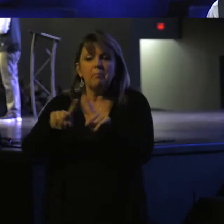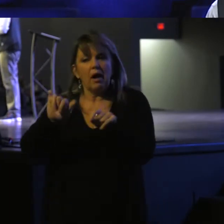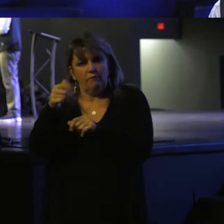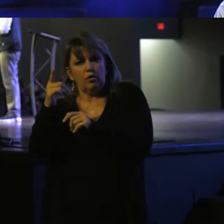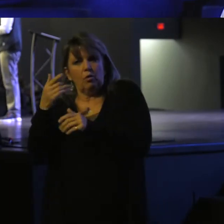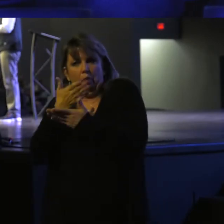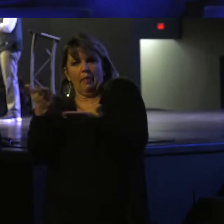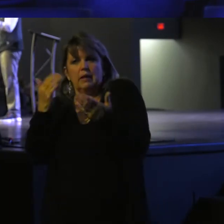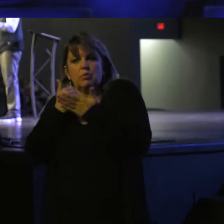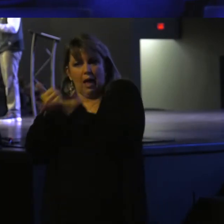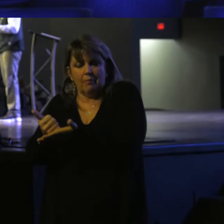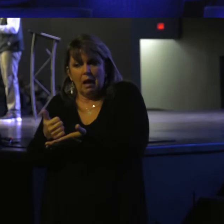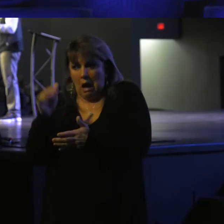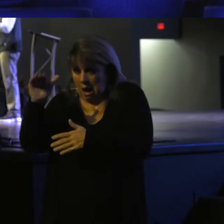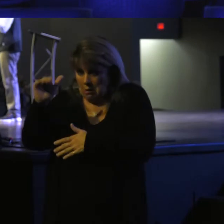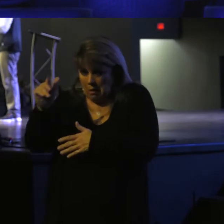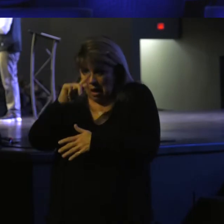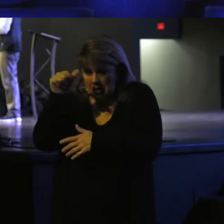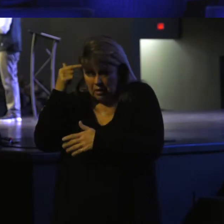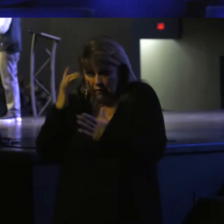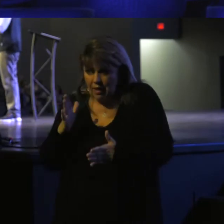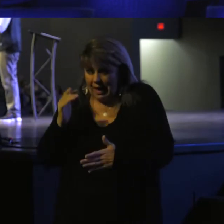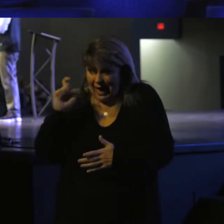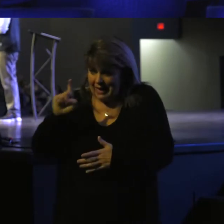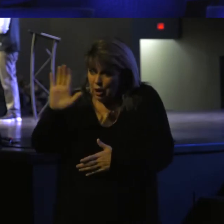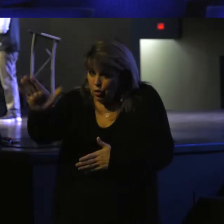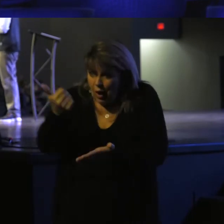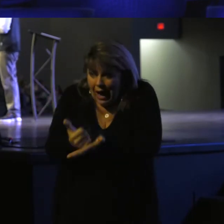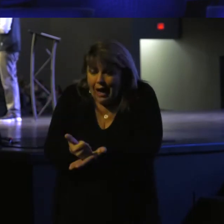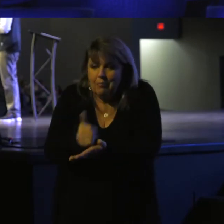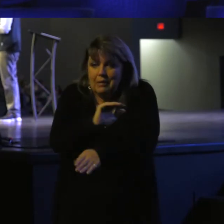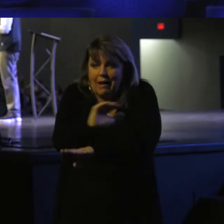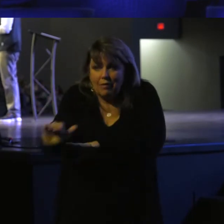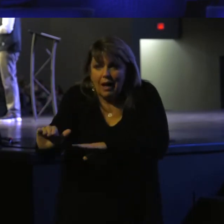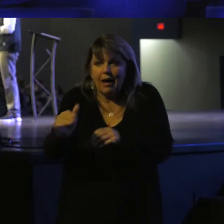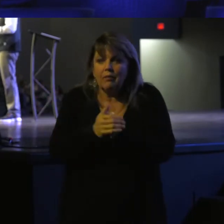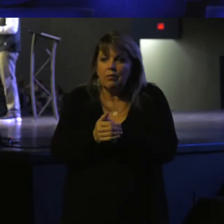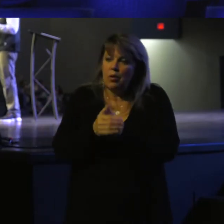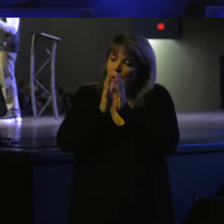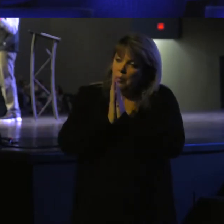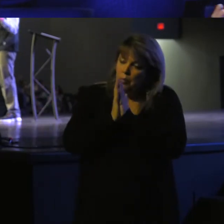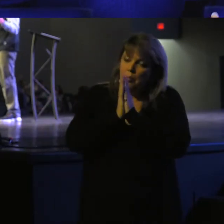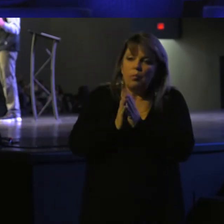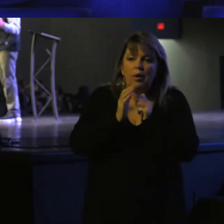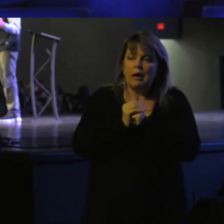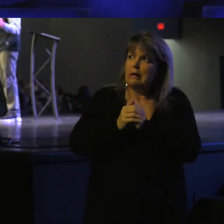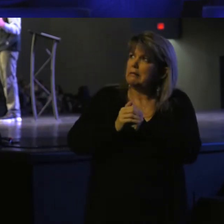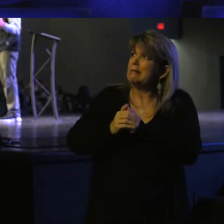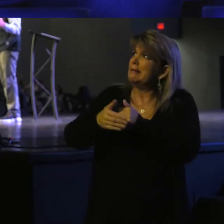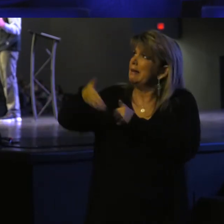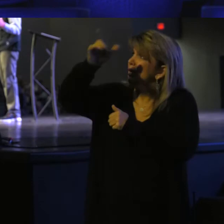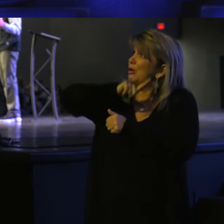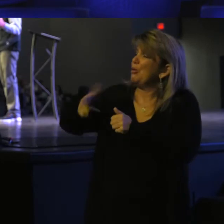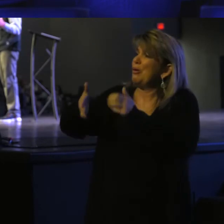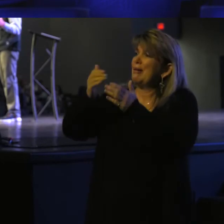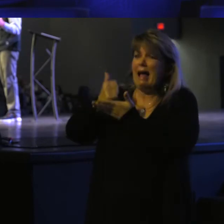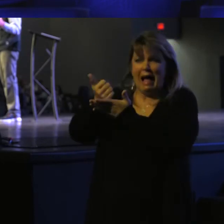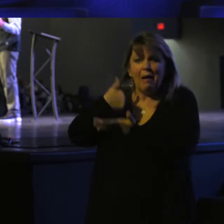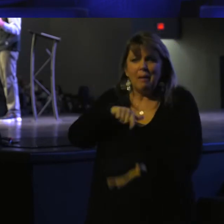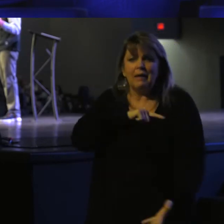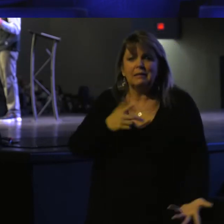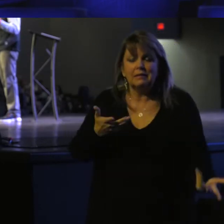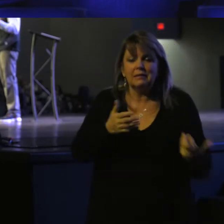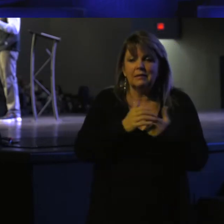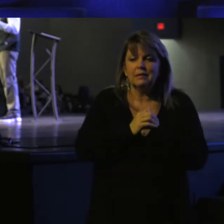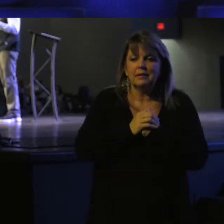things. And I reminded him of that. I said, I need your help. And every night, we'd pray to the God of heaven, Lord, help us.